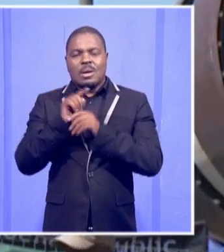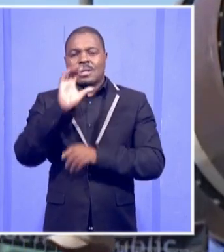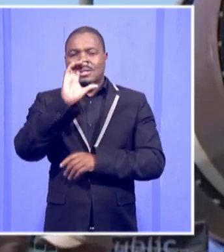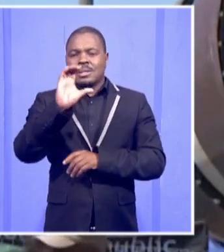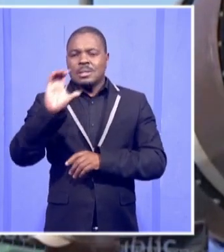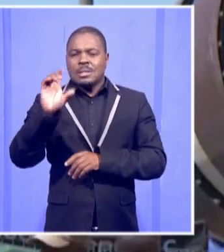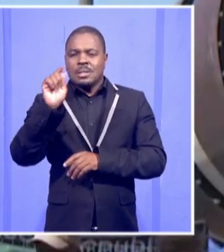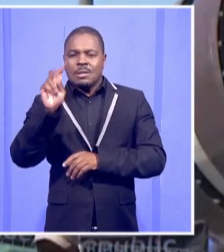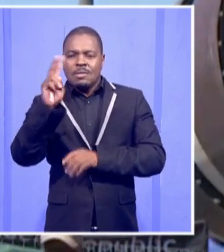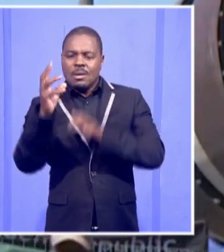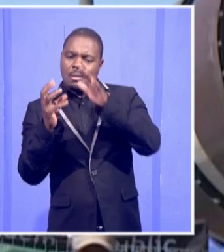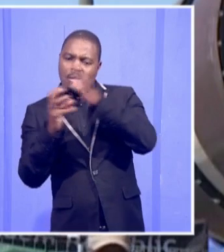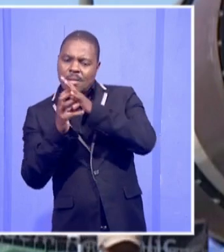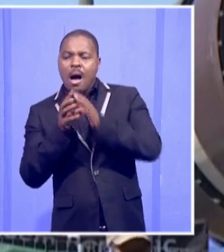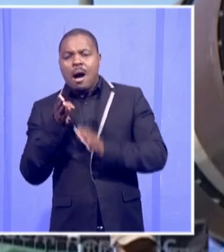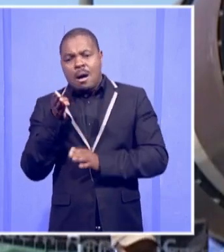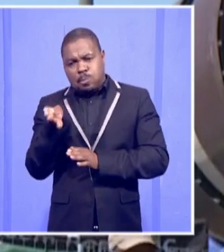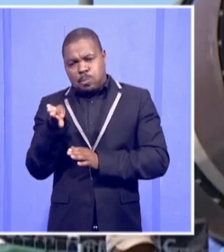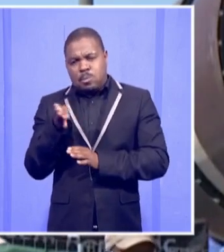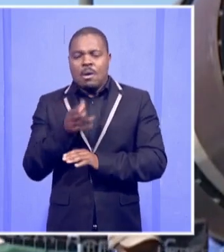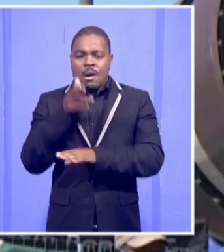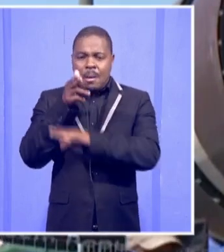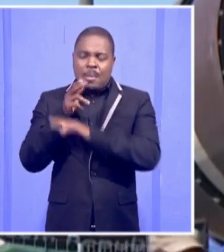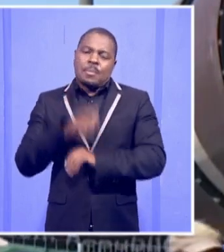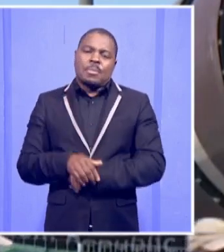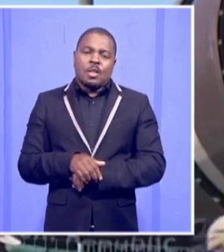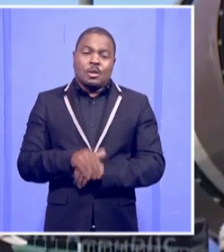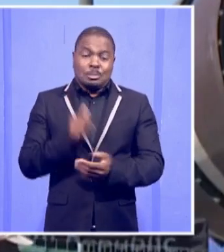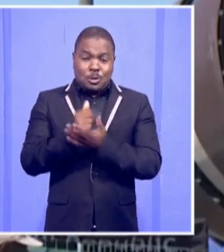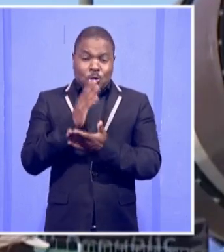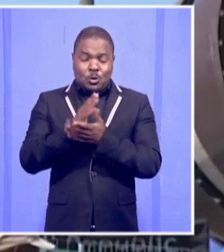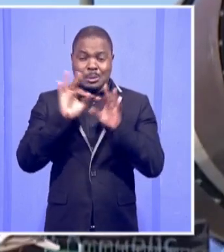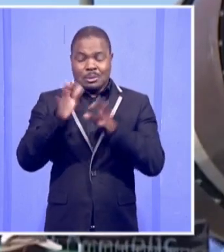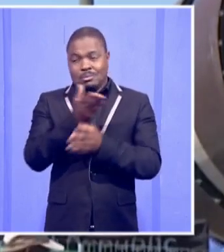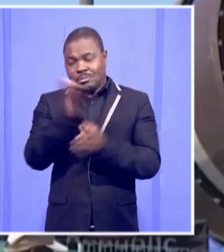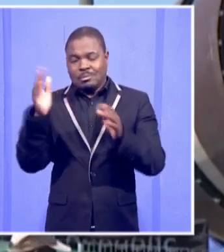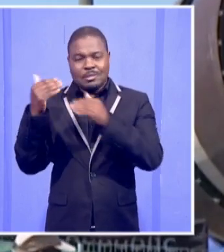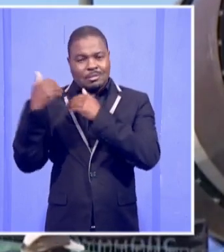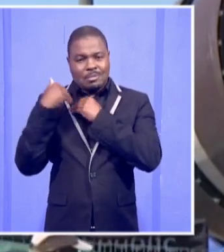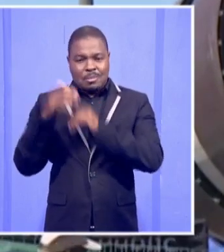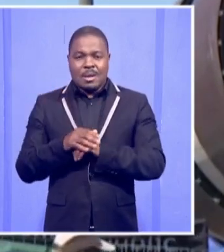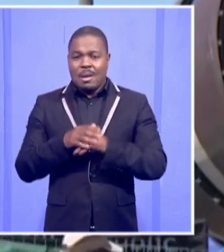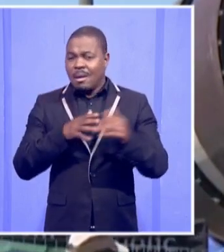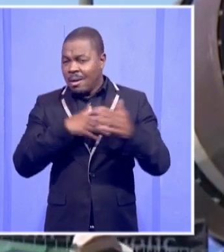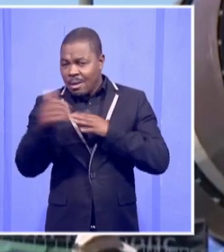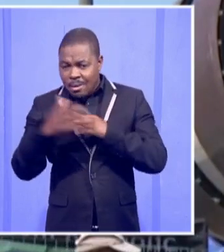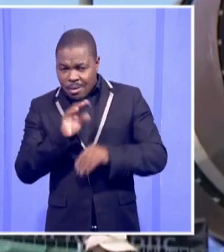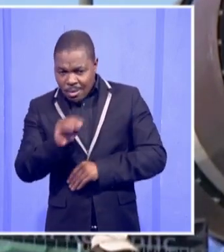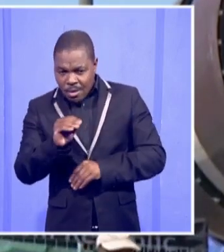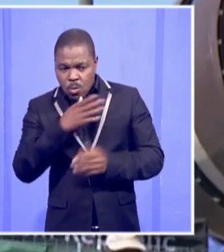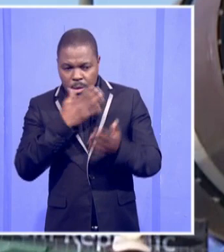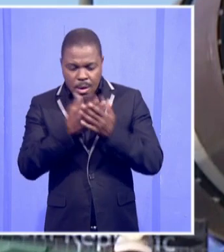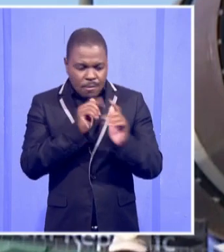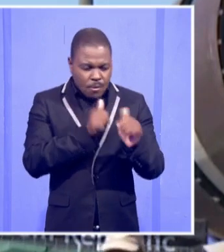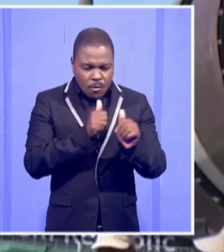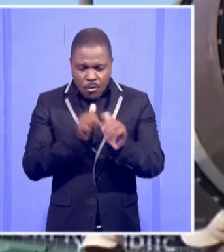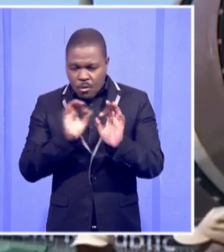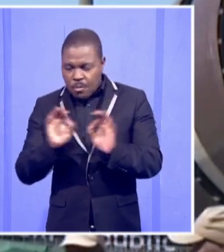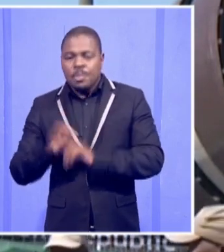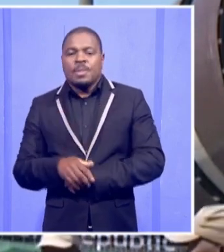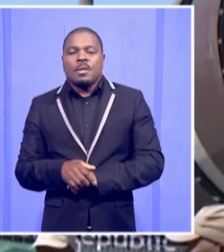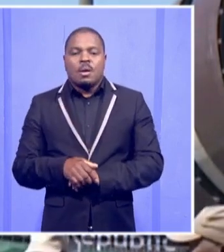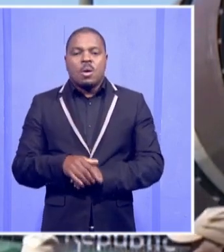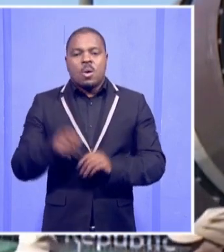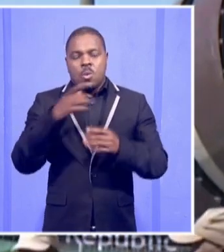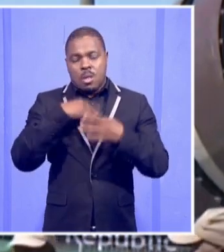cameras, just to make sure that people are safe, and if there's anything, we're able to follow it up. We have sent those